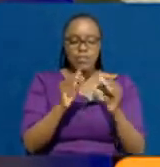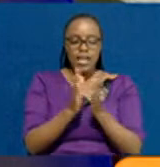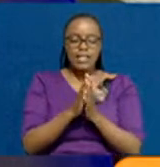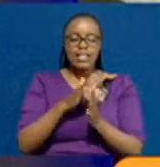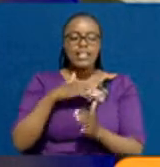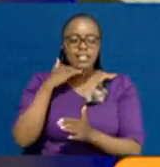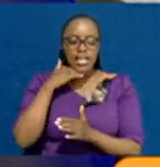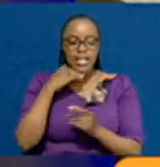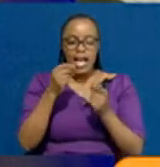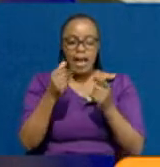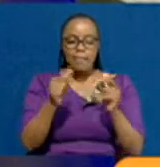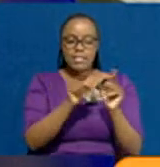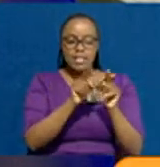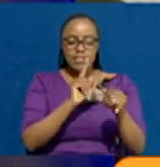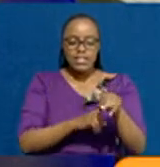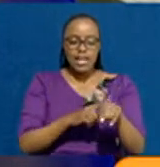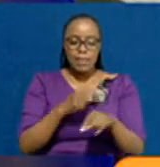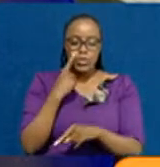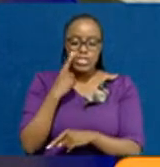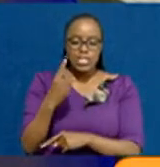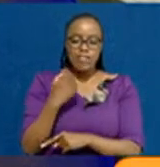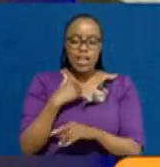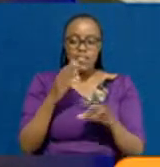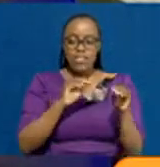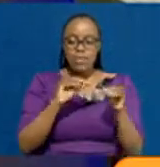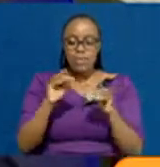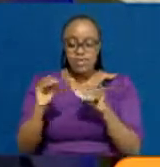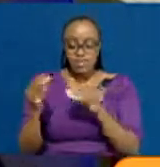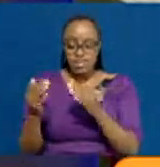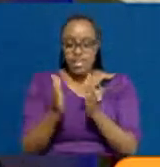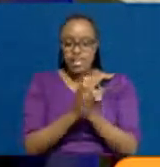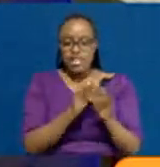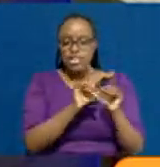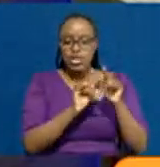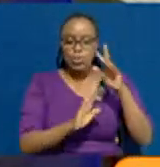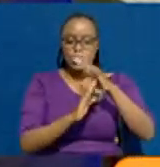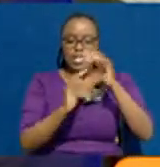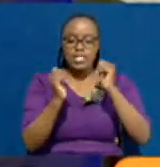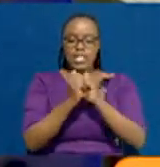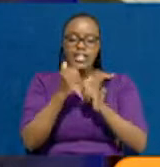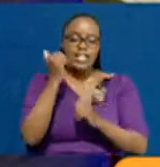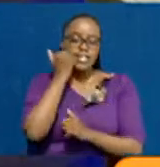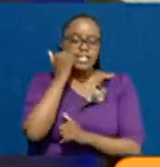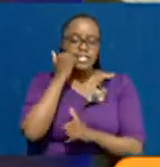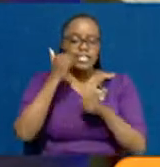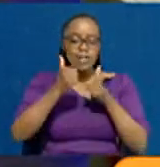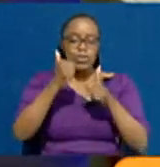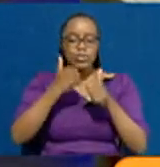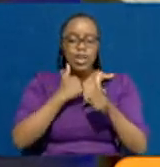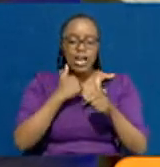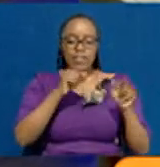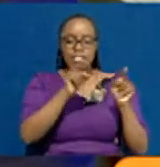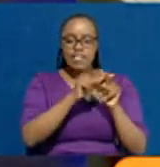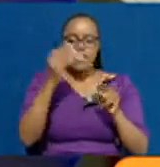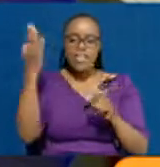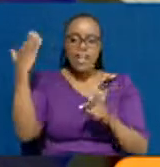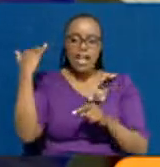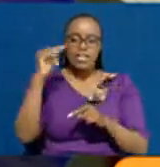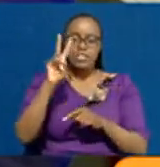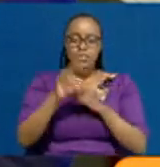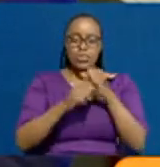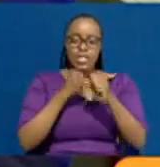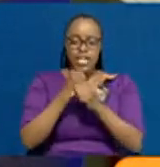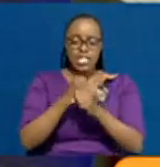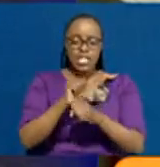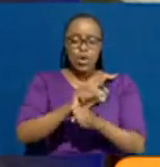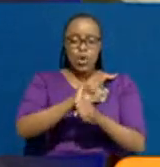a bit. In fact, when you look at the morbidity chart, basically the top 10 diseases that we have, in the last 2 years,